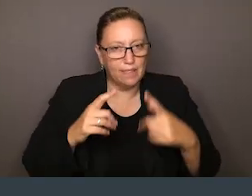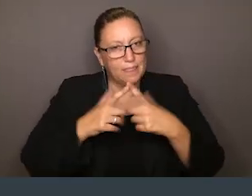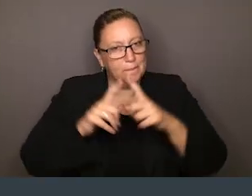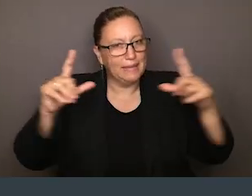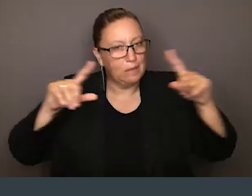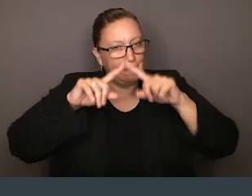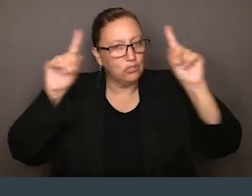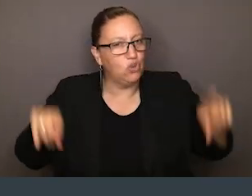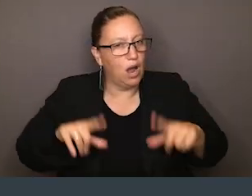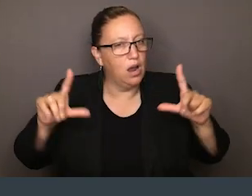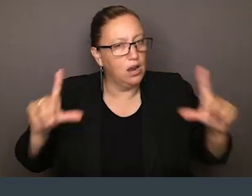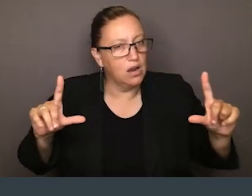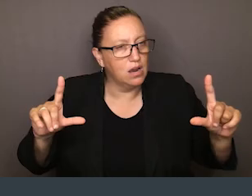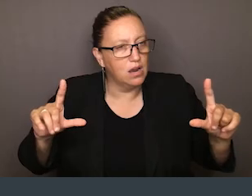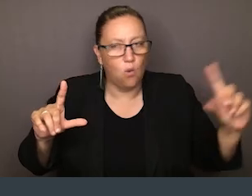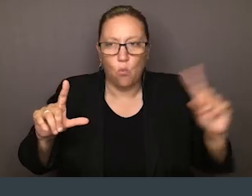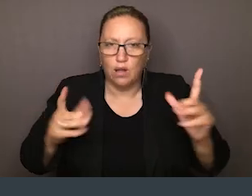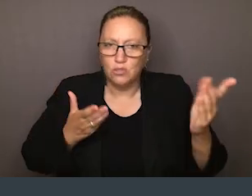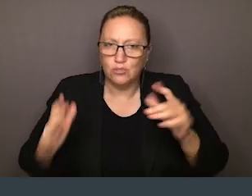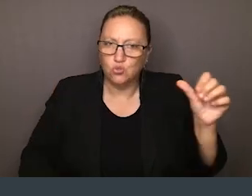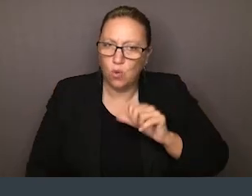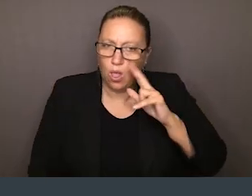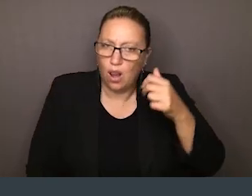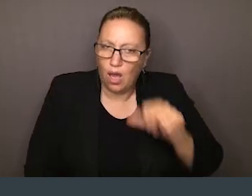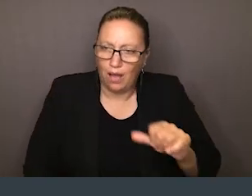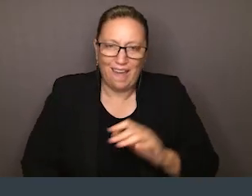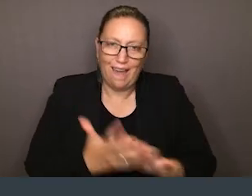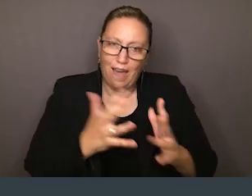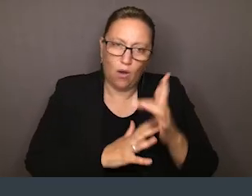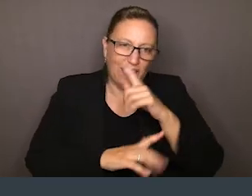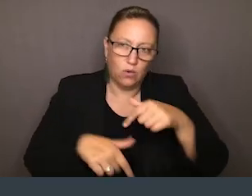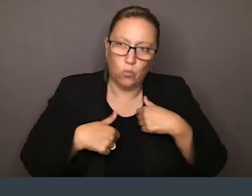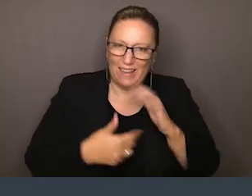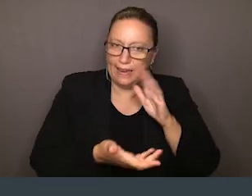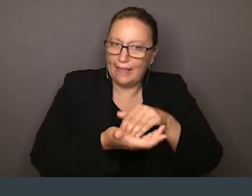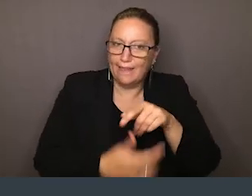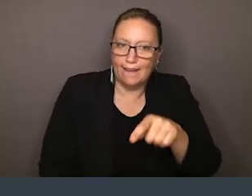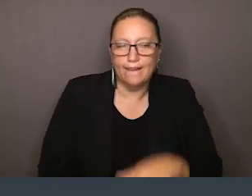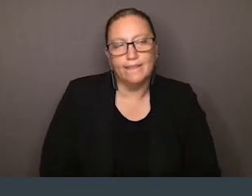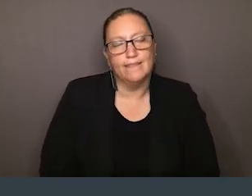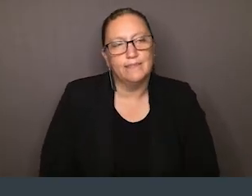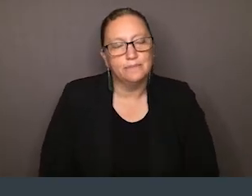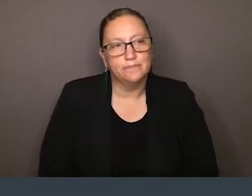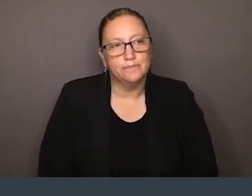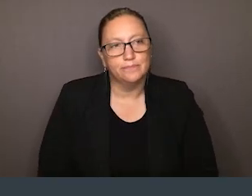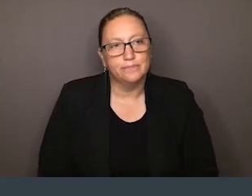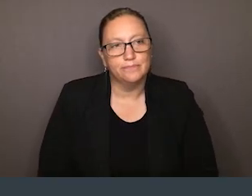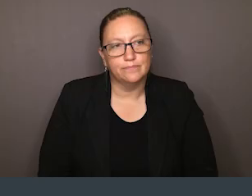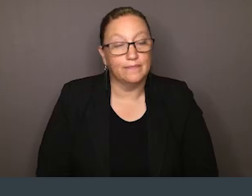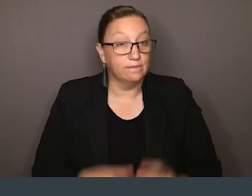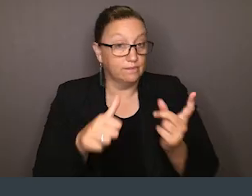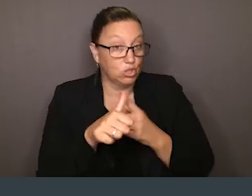that bigger picture and what services should look like and how we can get there. And I think